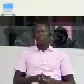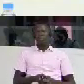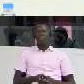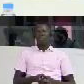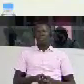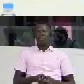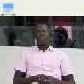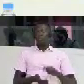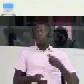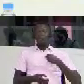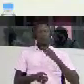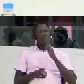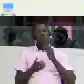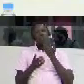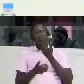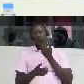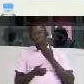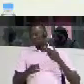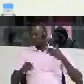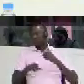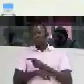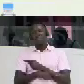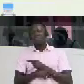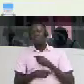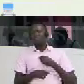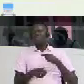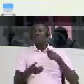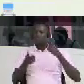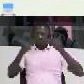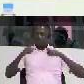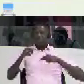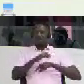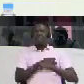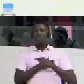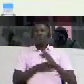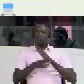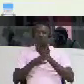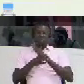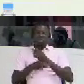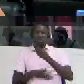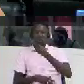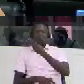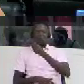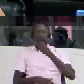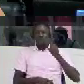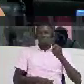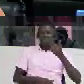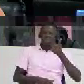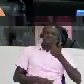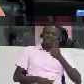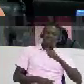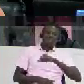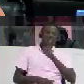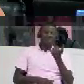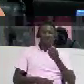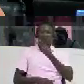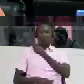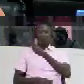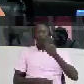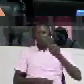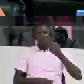2006. I made a mistake. It was 2006. So in between 2006 to 2007. Kon dafa mel ni